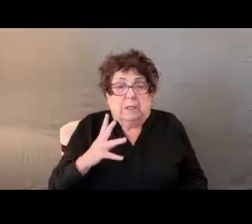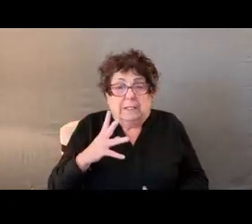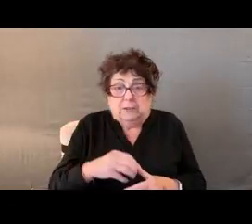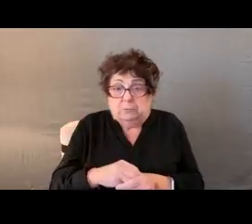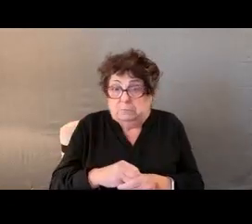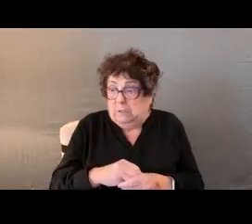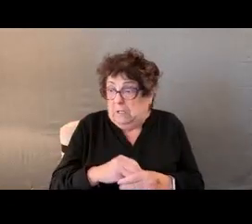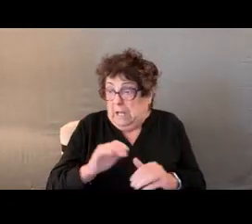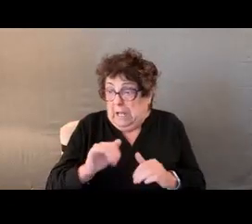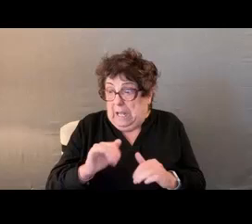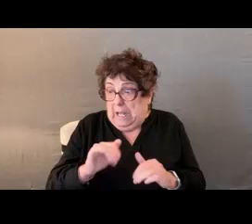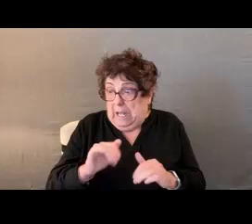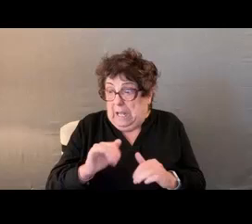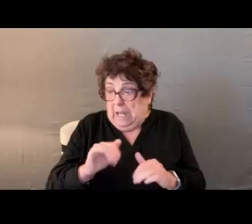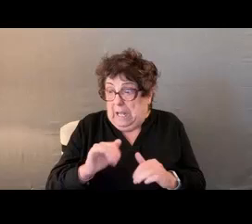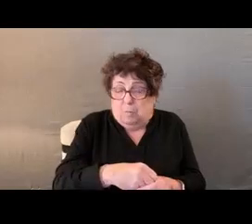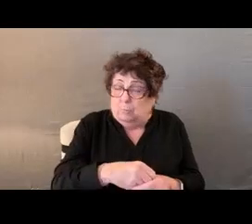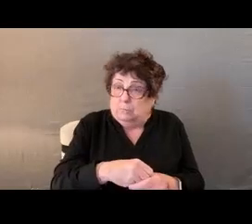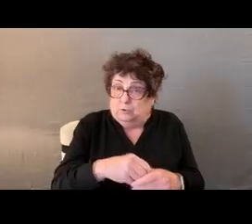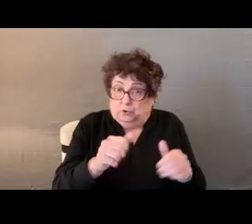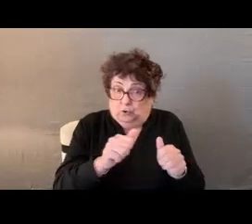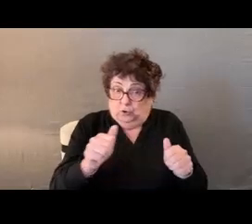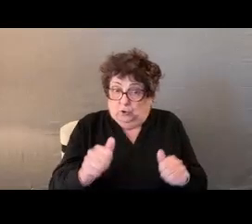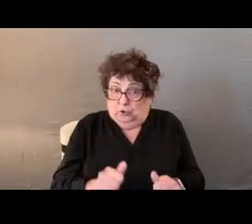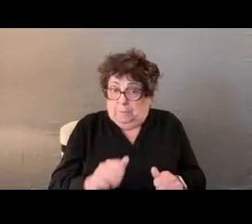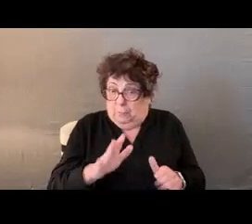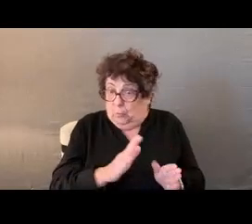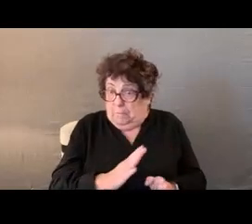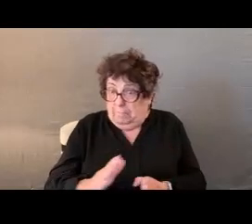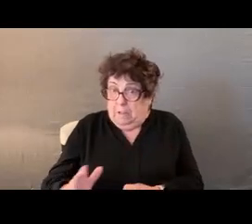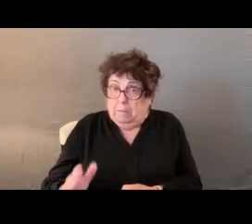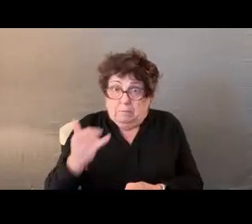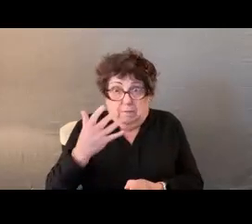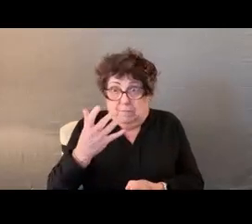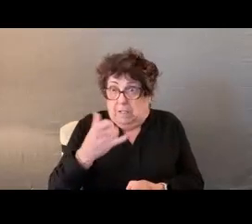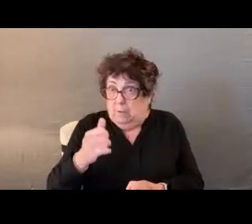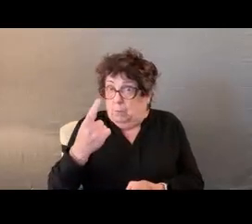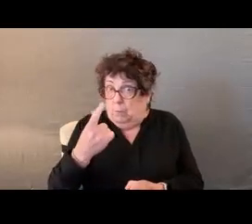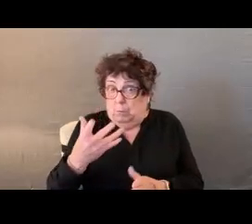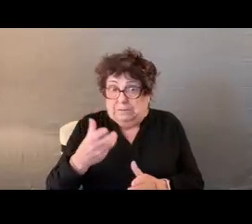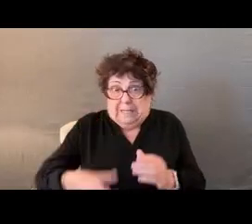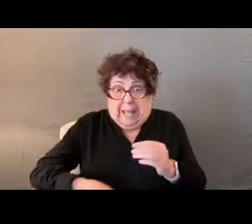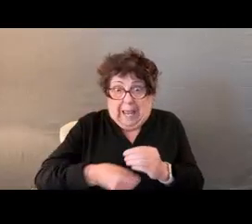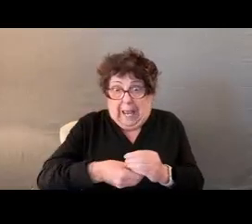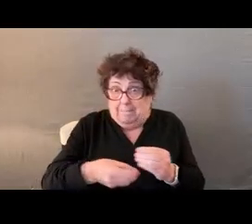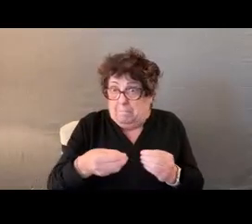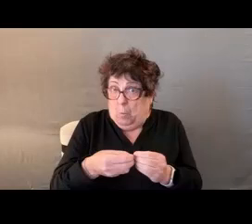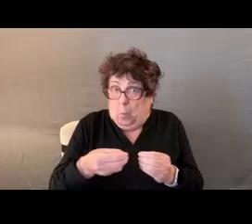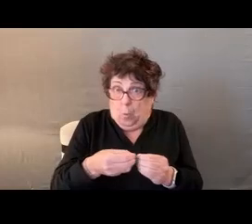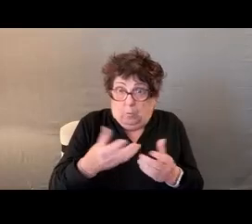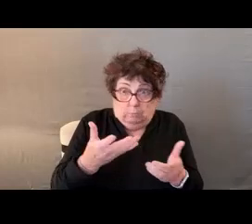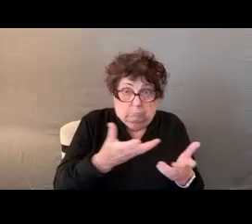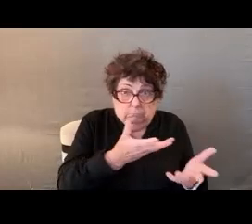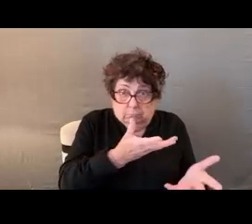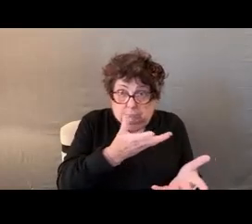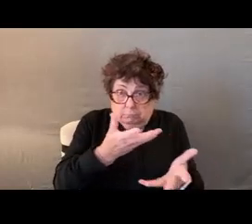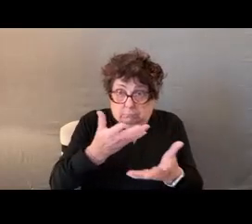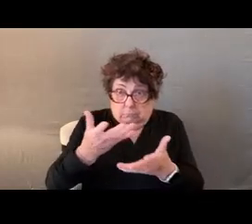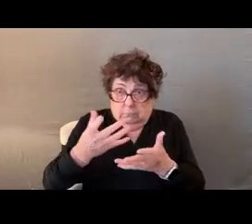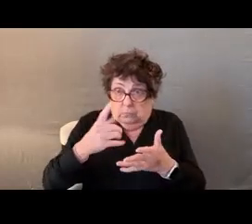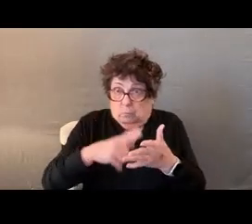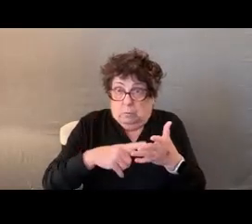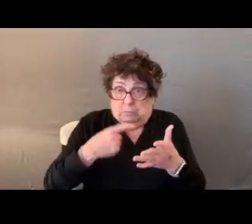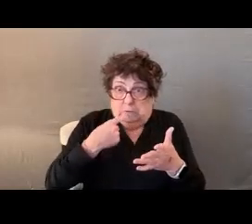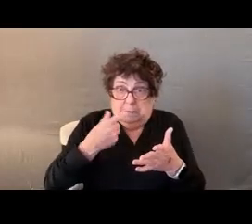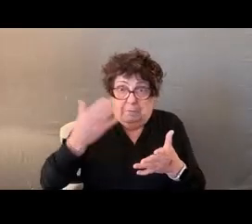anybody want to add anything related to the stakeholder engagement that we haven't said already? And feel